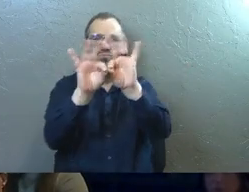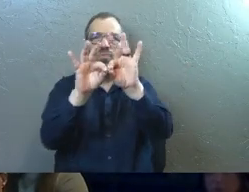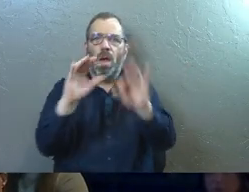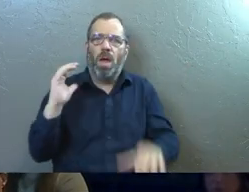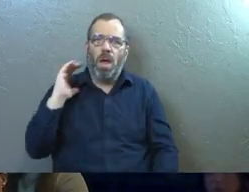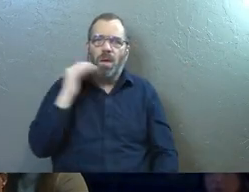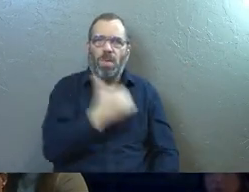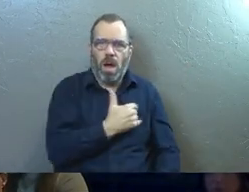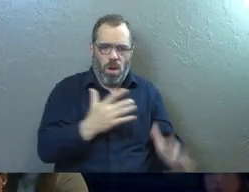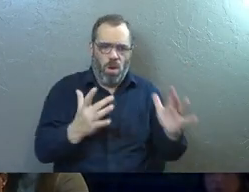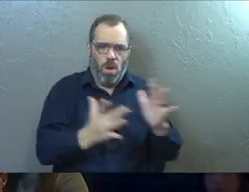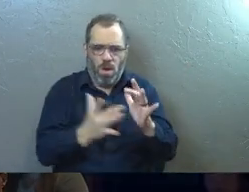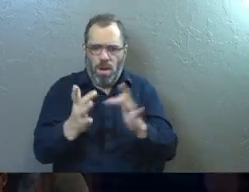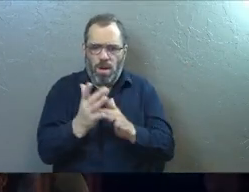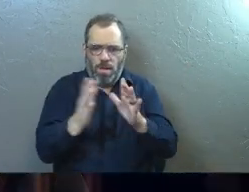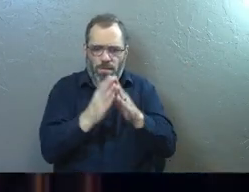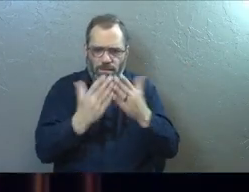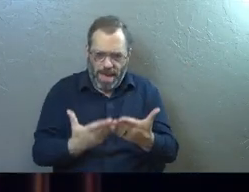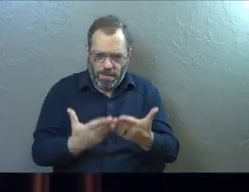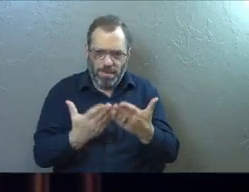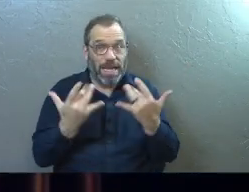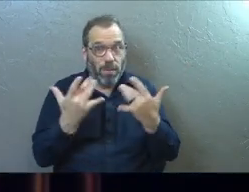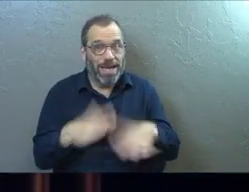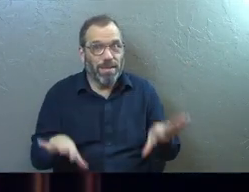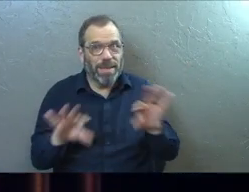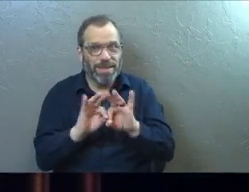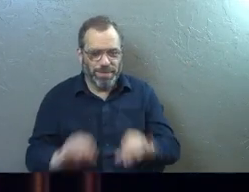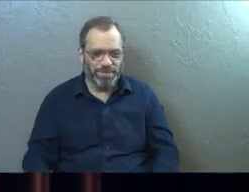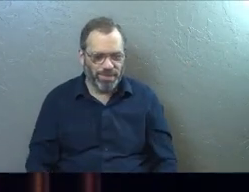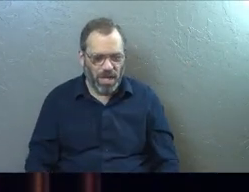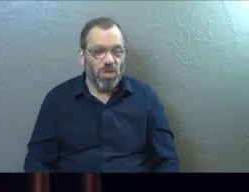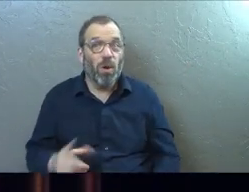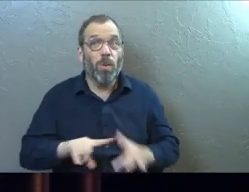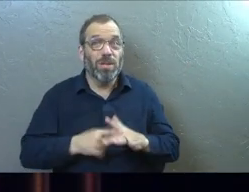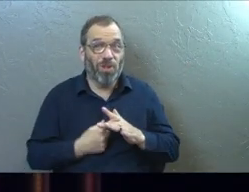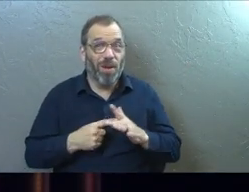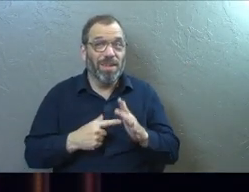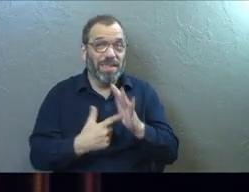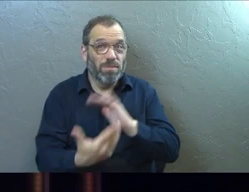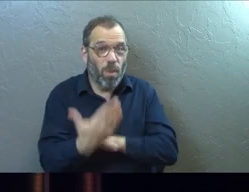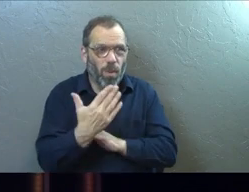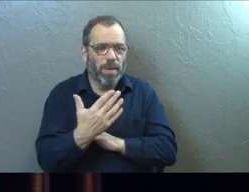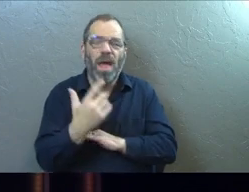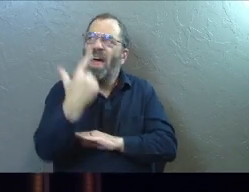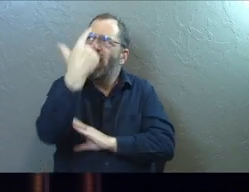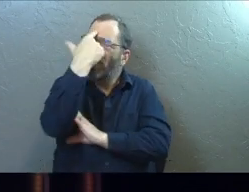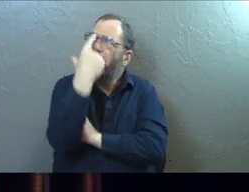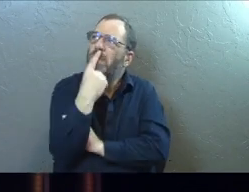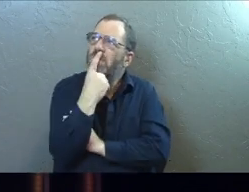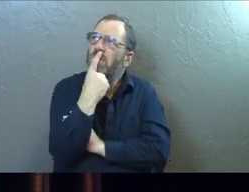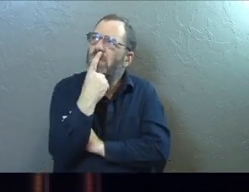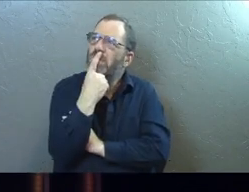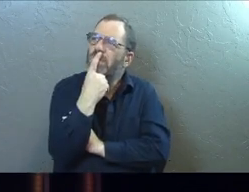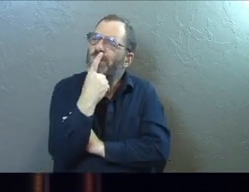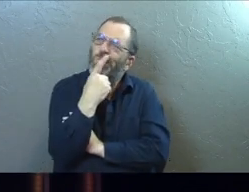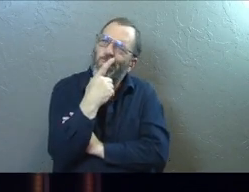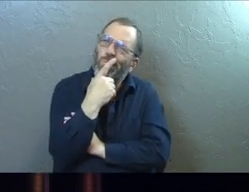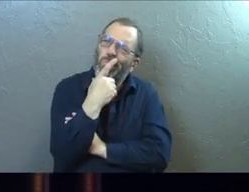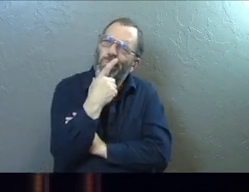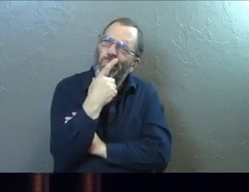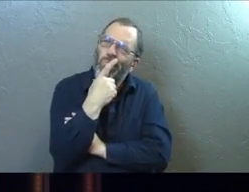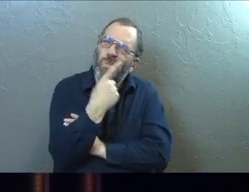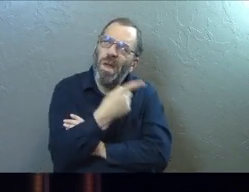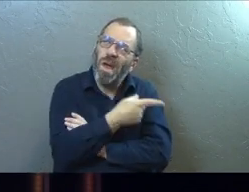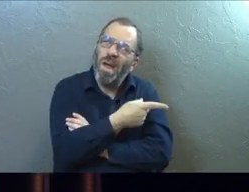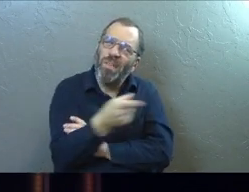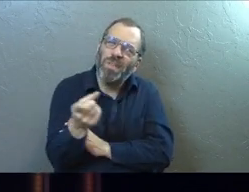our Bible. That's why it's such a big deal. And that's kind of where I want to start this morning, is thinking about how much the people of